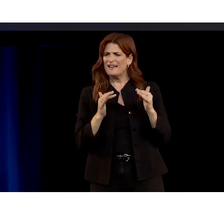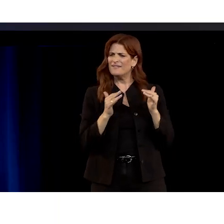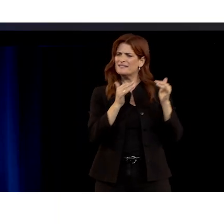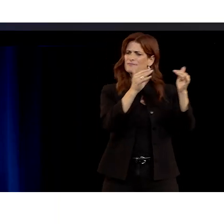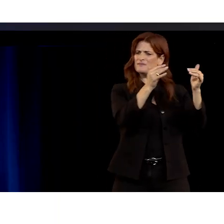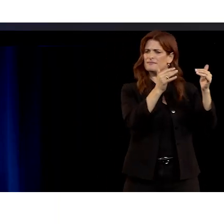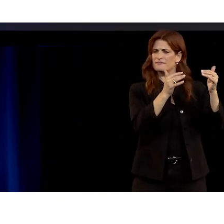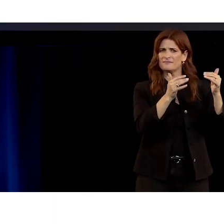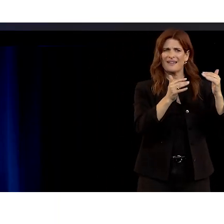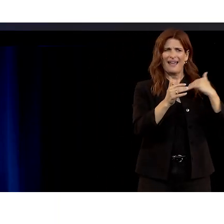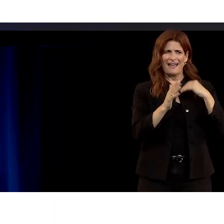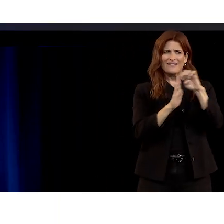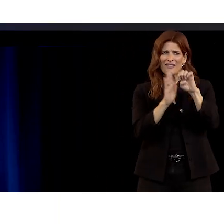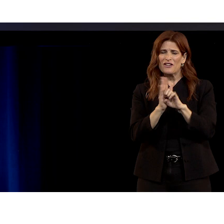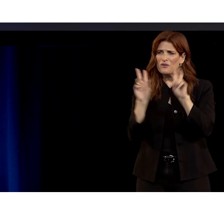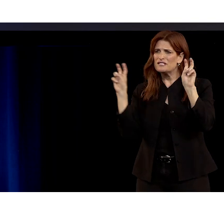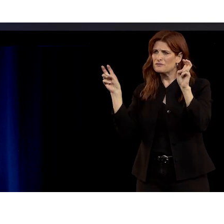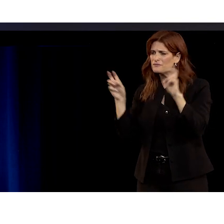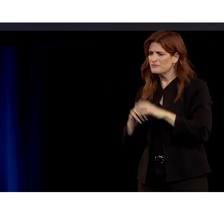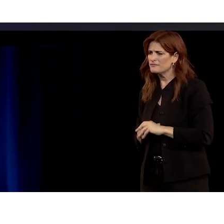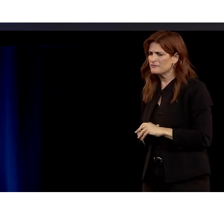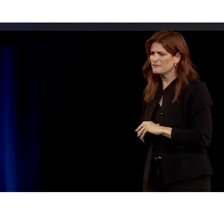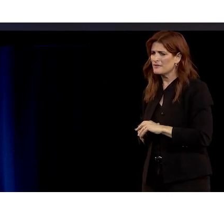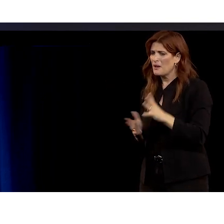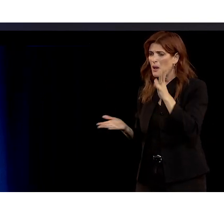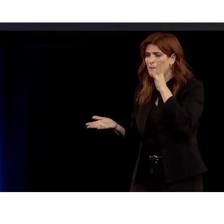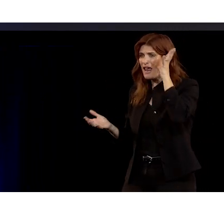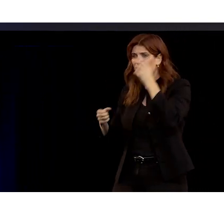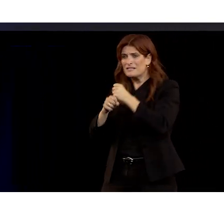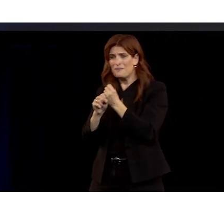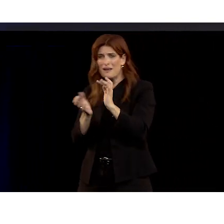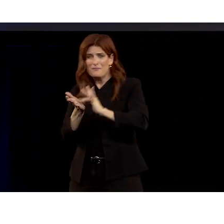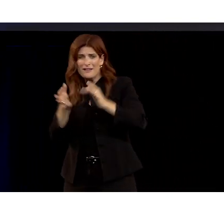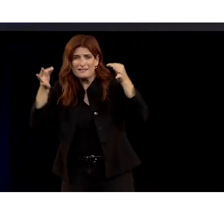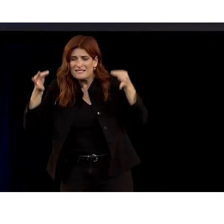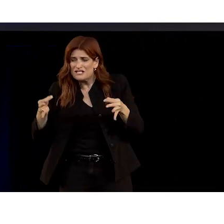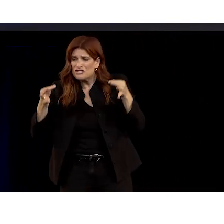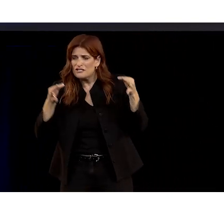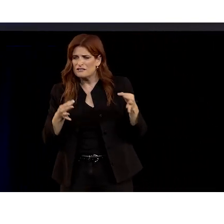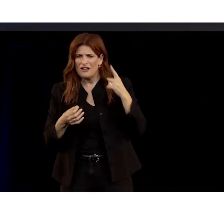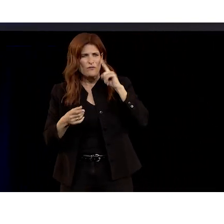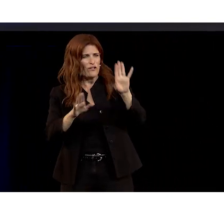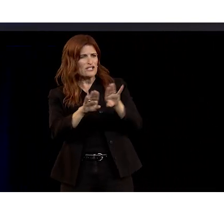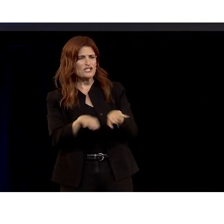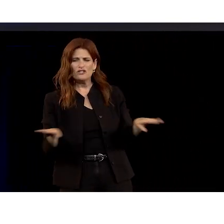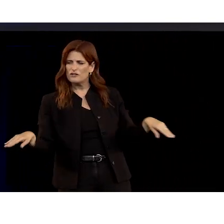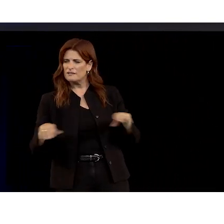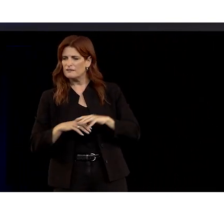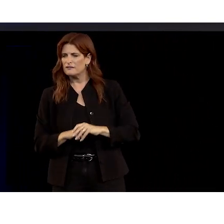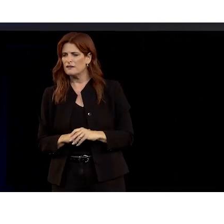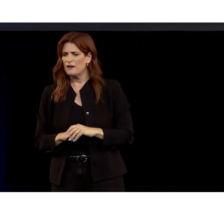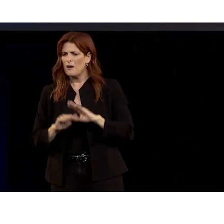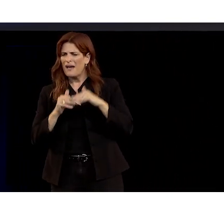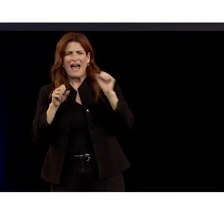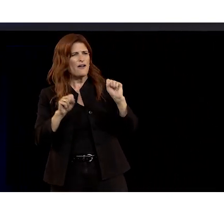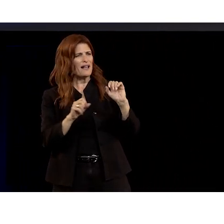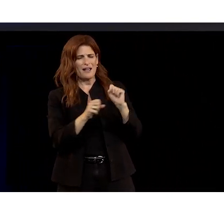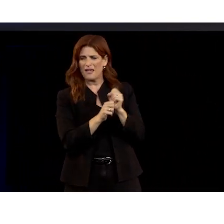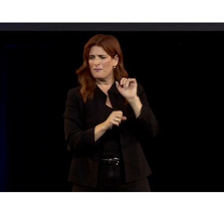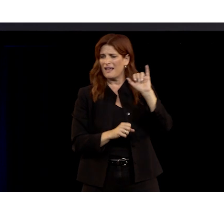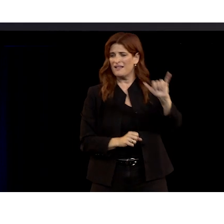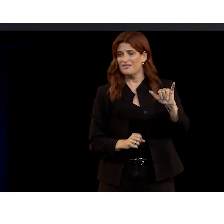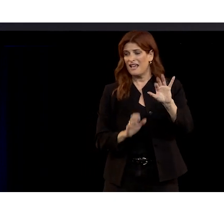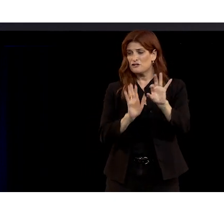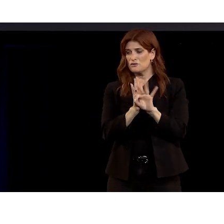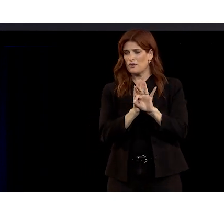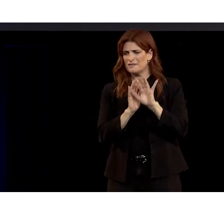The video clip showed a classroom of deaf students where they were posed a question about being deaf